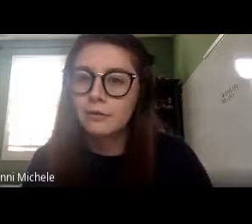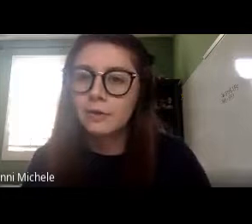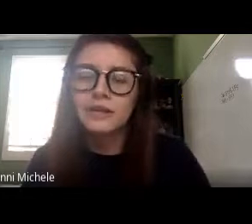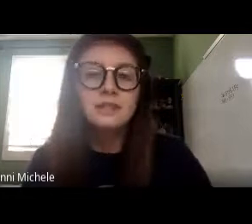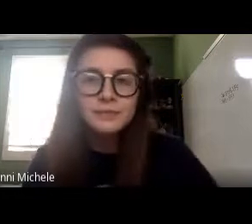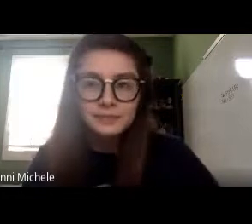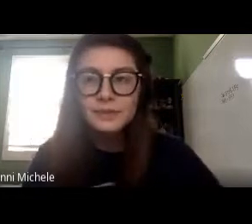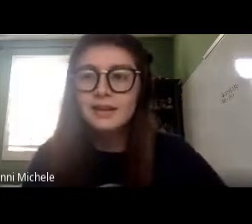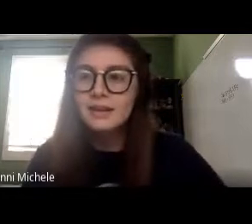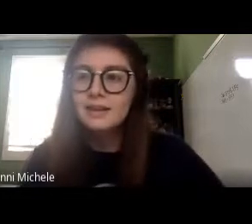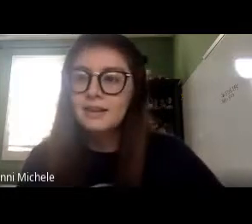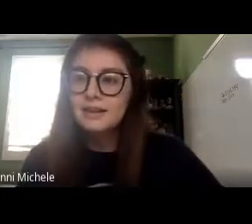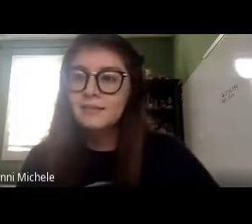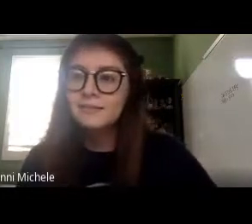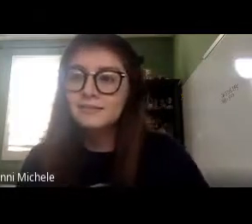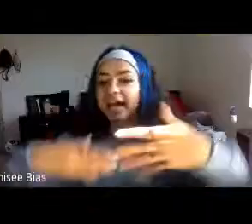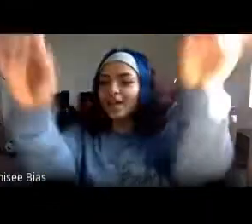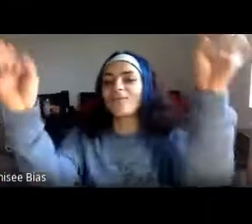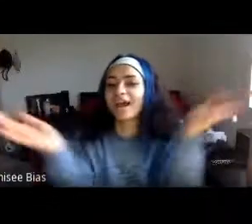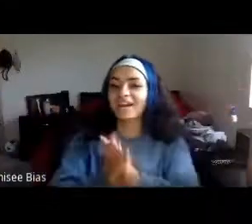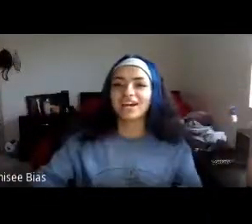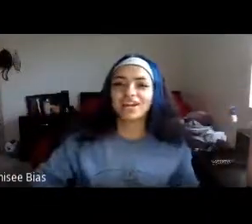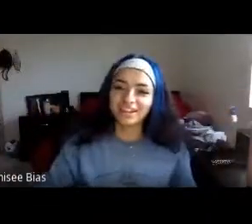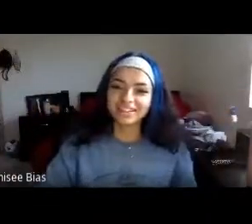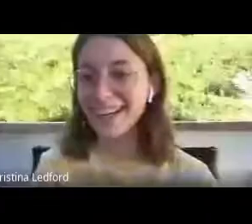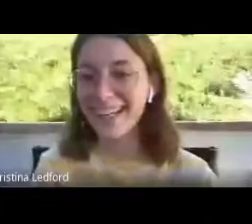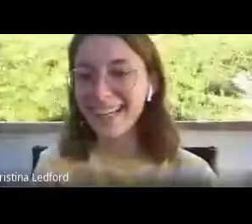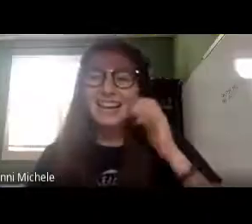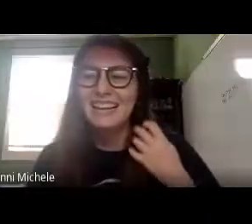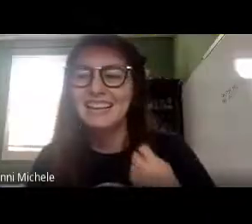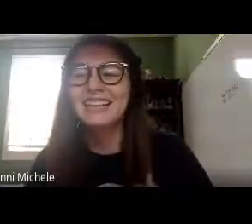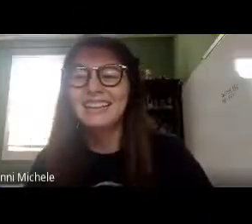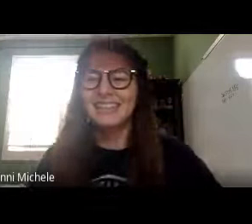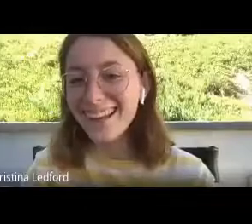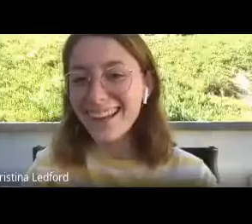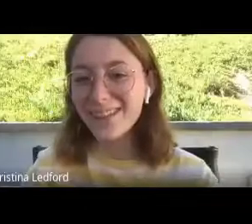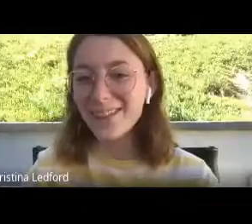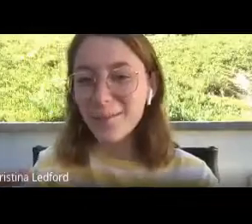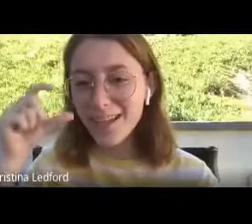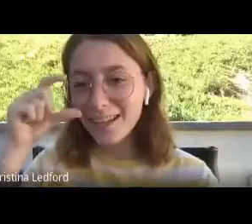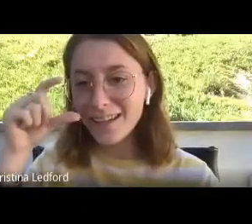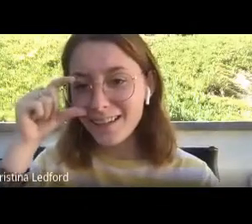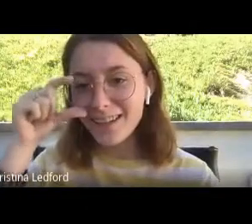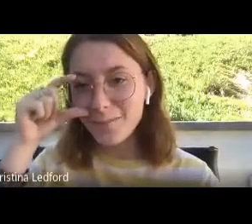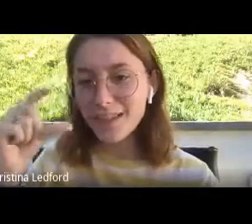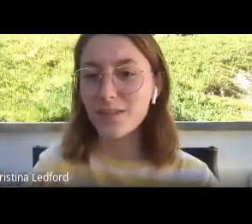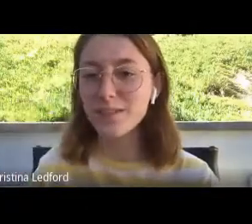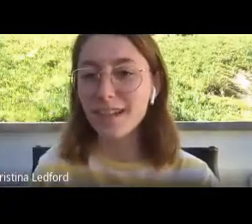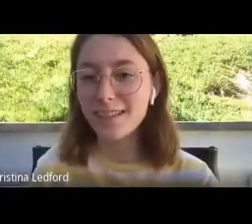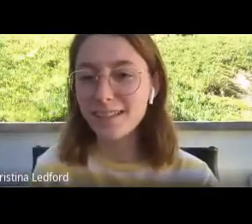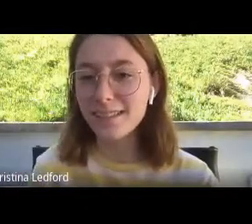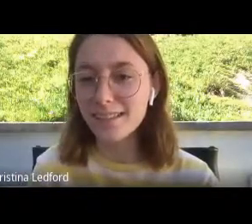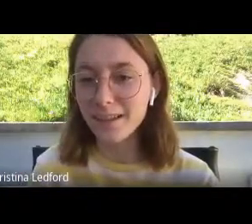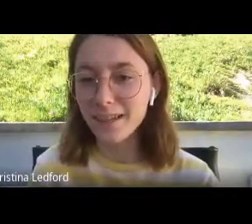studying it for a few years. And is your name sign because sorry. Is your name sign this